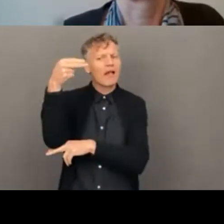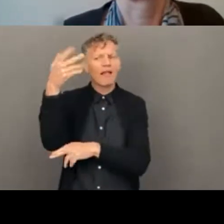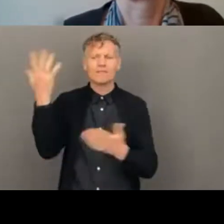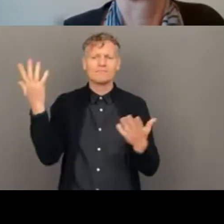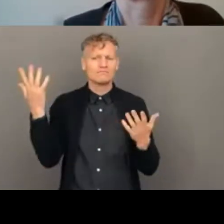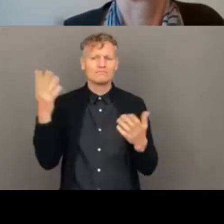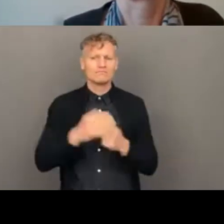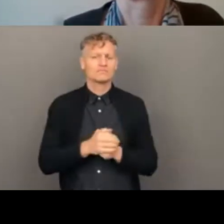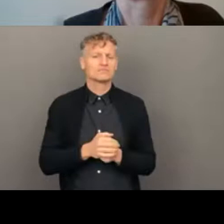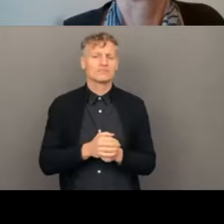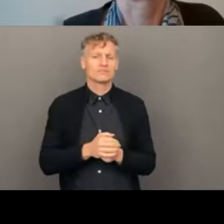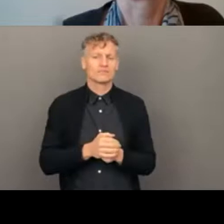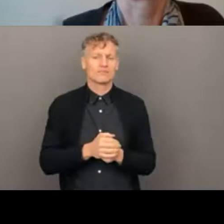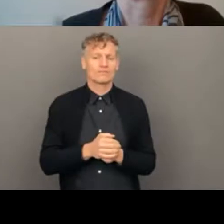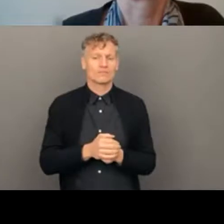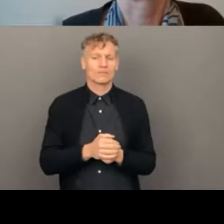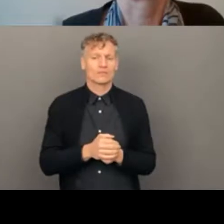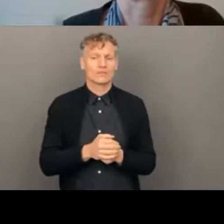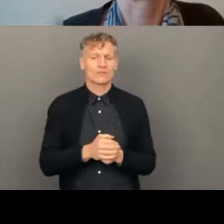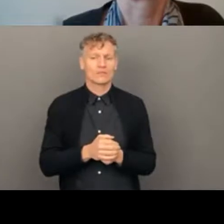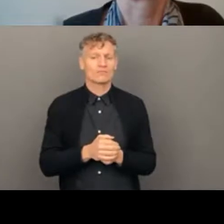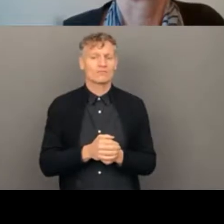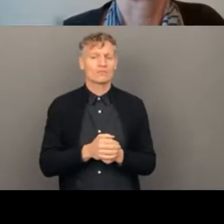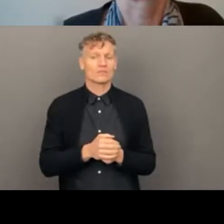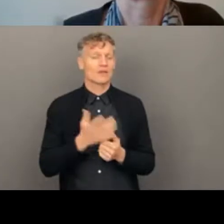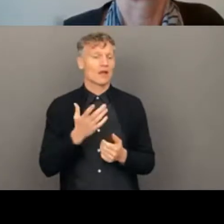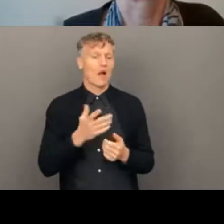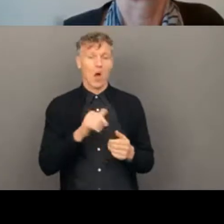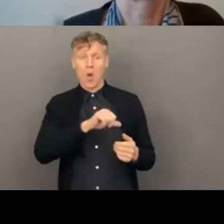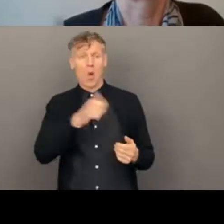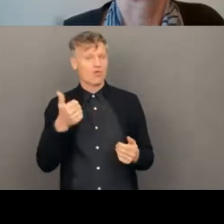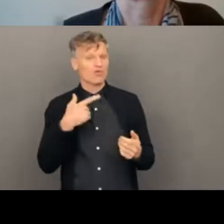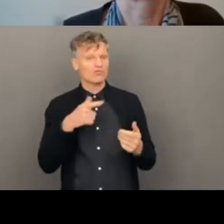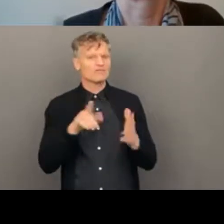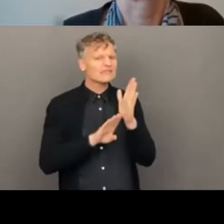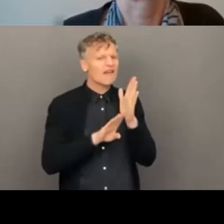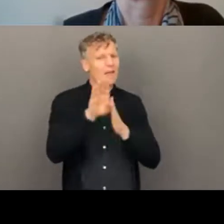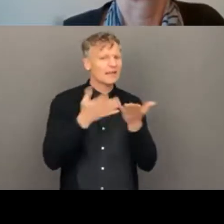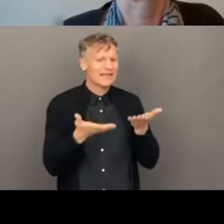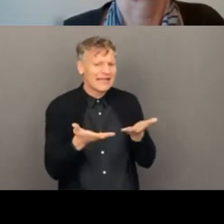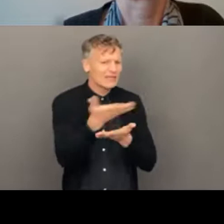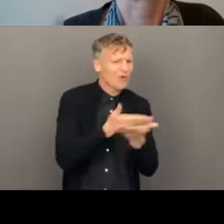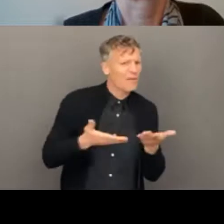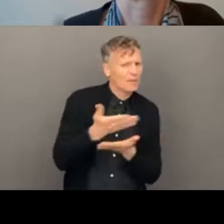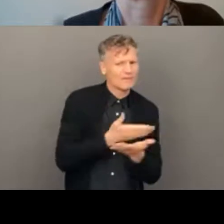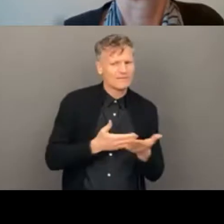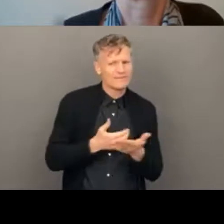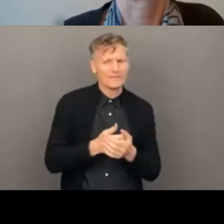with disability are not only the consumers, but they are the contributors for the society if the investment